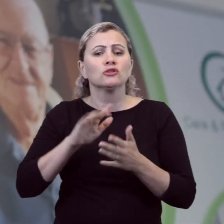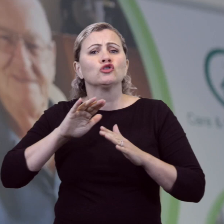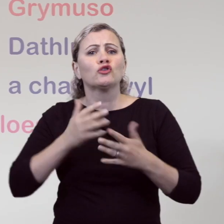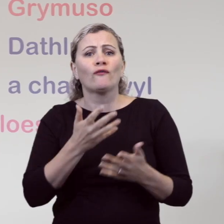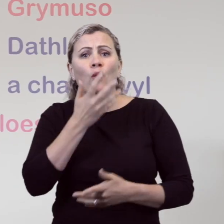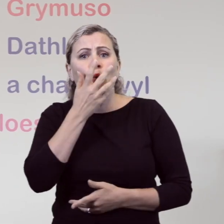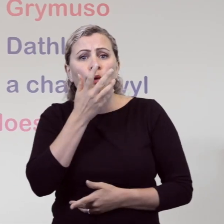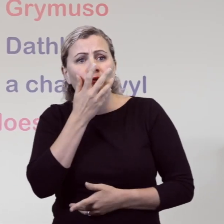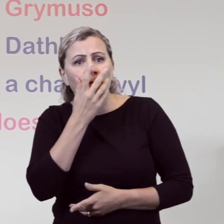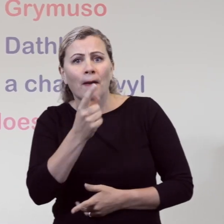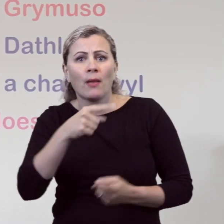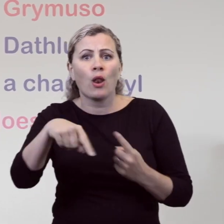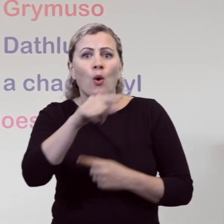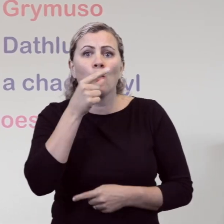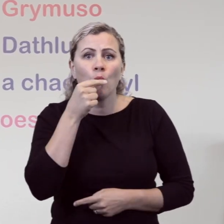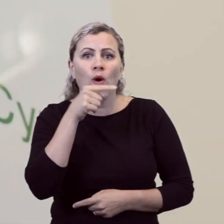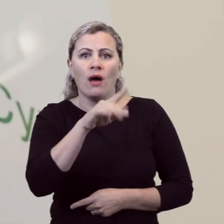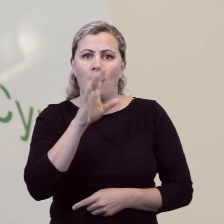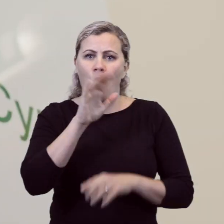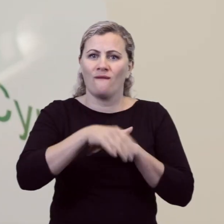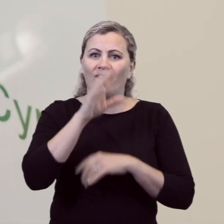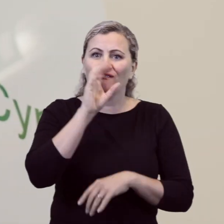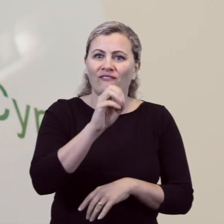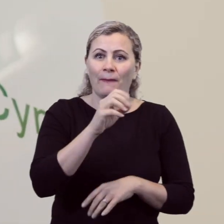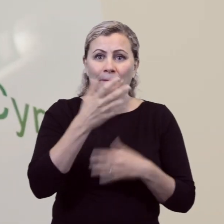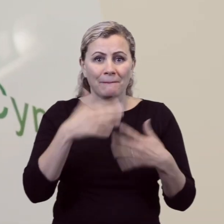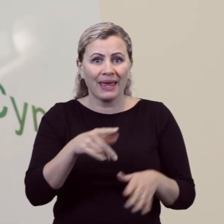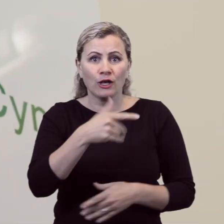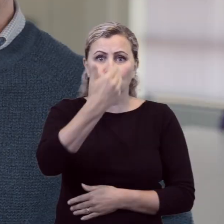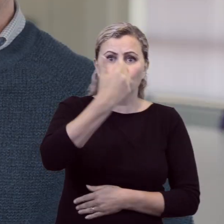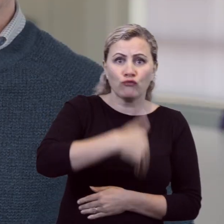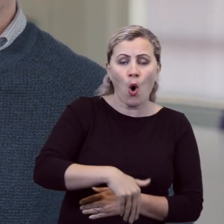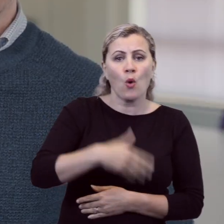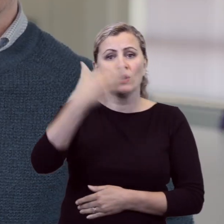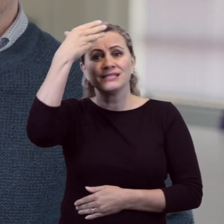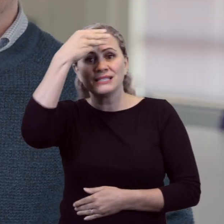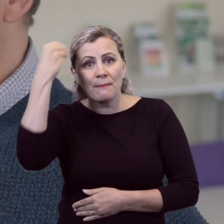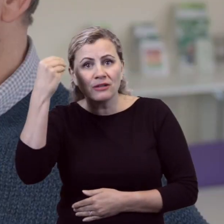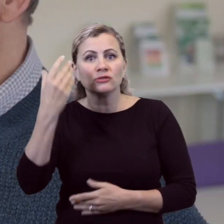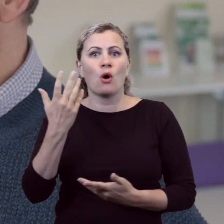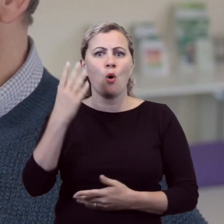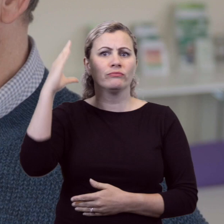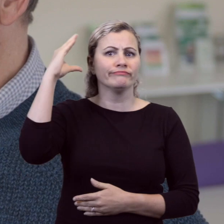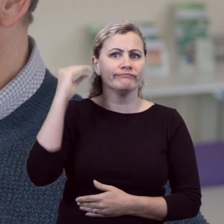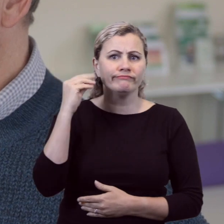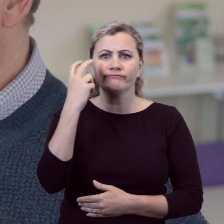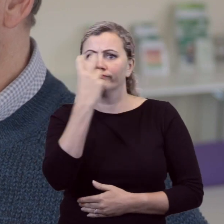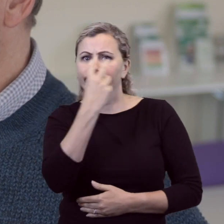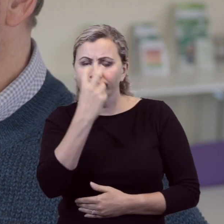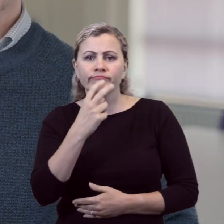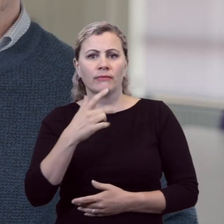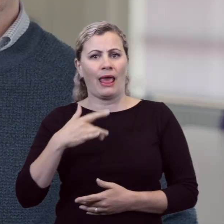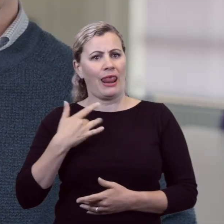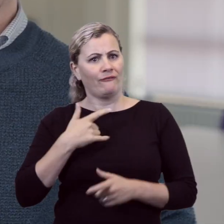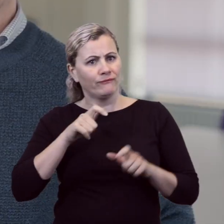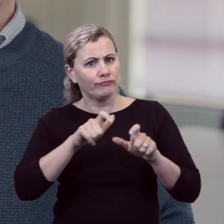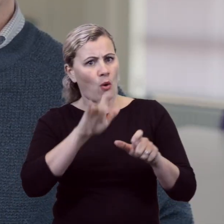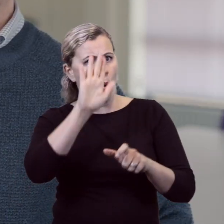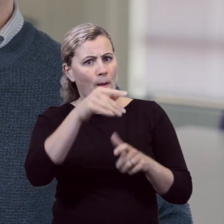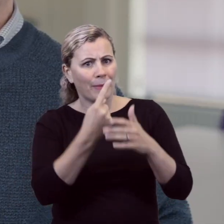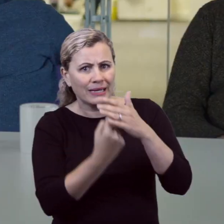that helps people aged over 50 who have survived a stroke, have dementia, have a sensory loss to